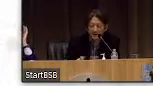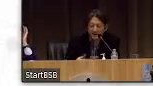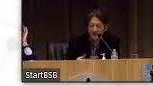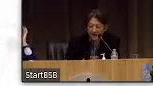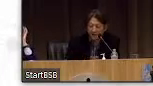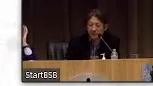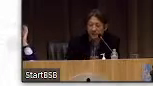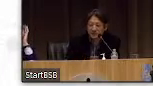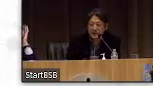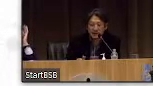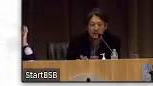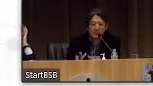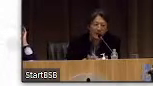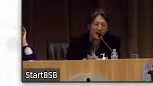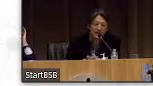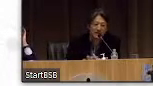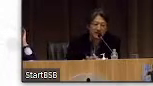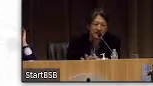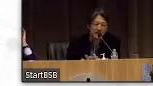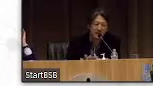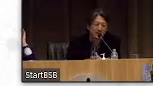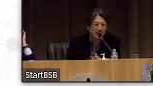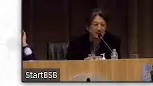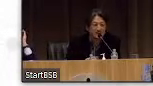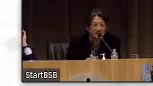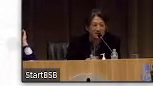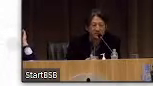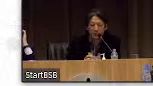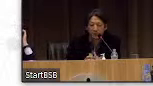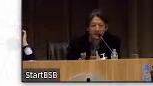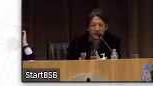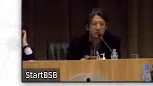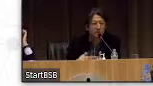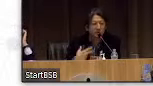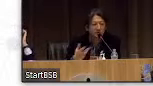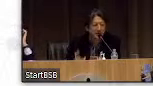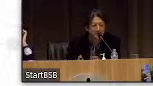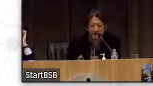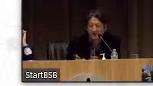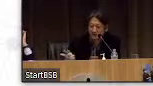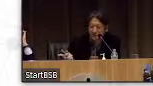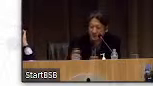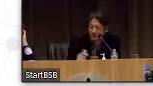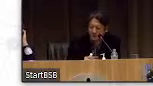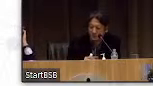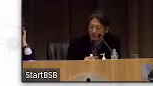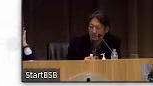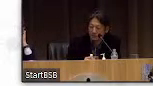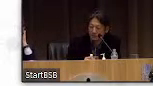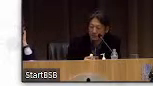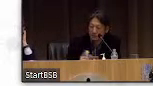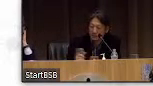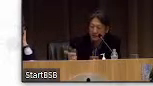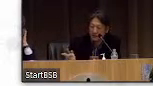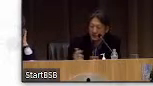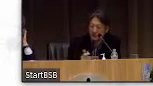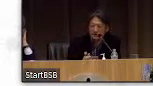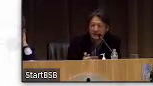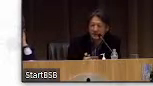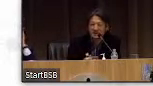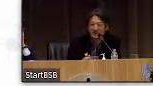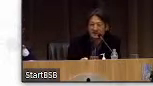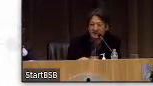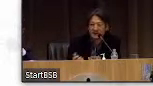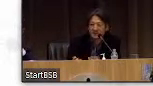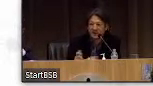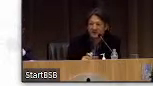analysis and graphics. One part is the public part that everyone have access. We have